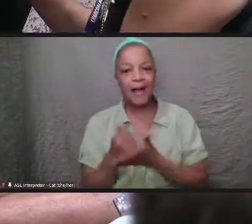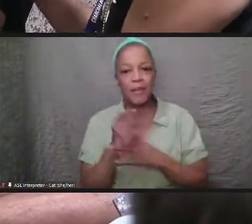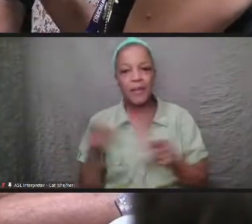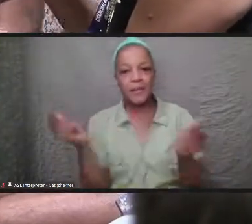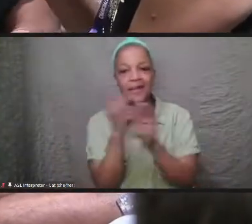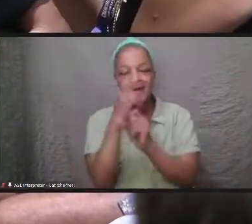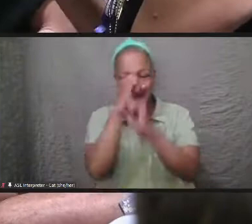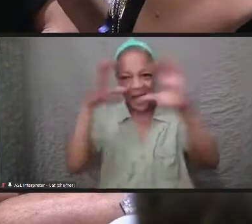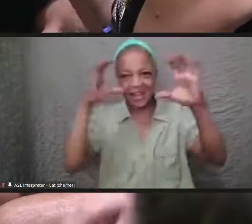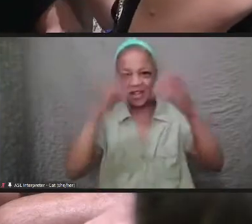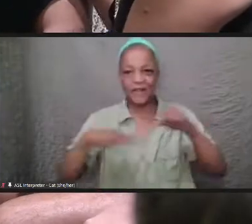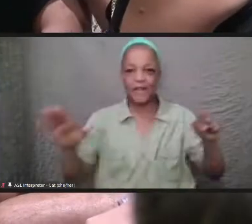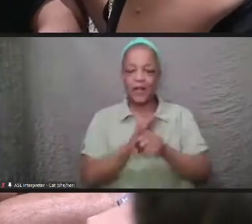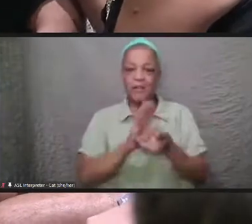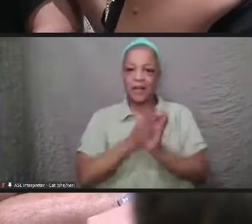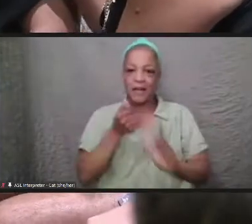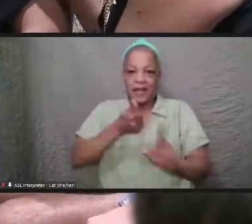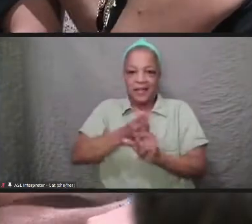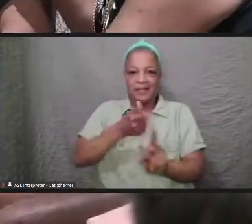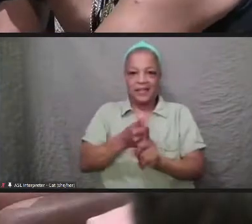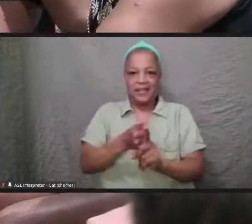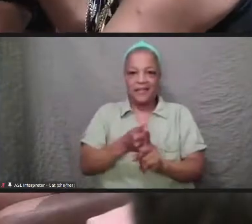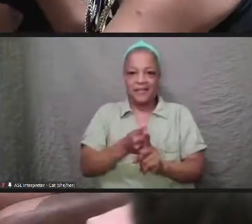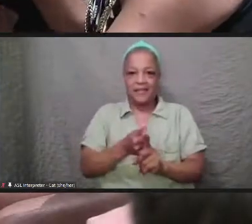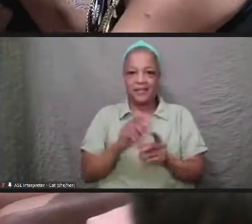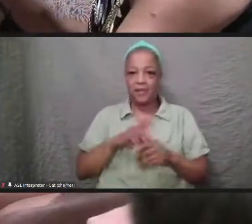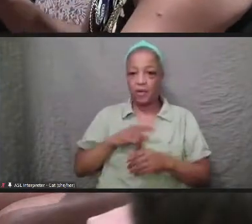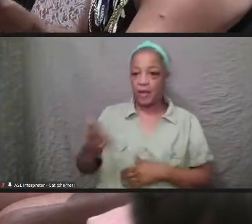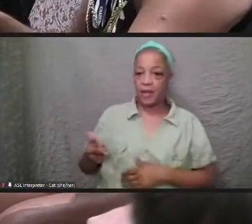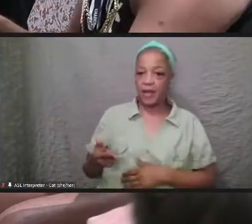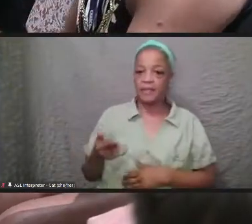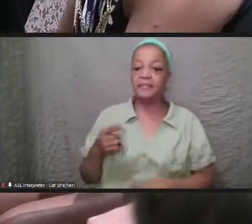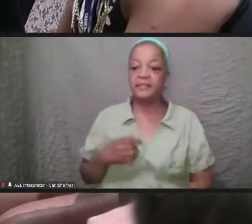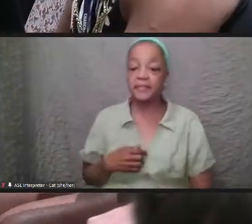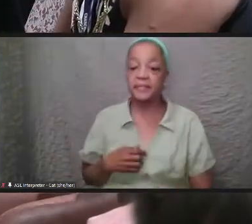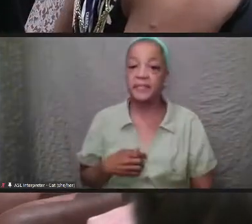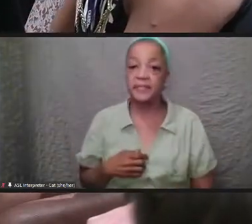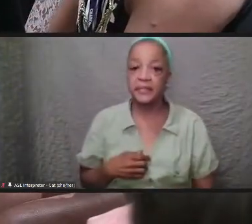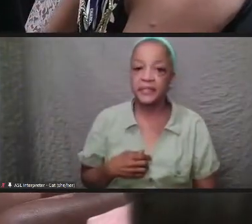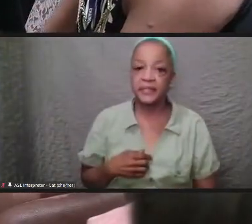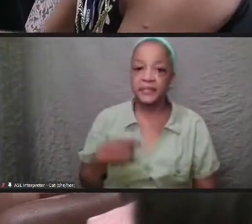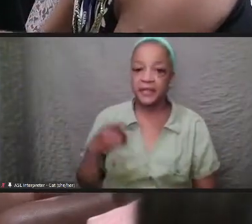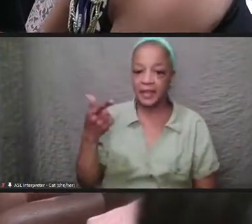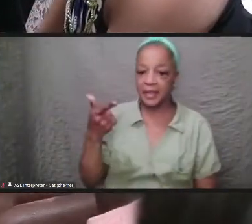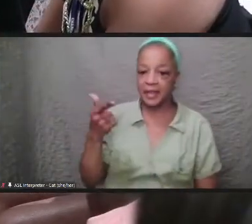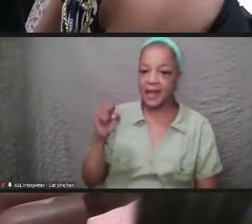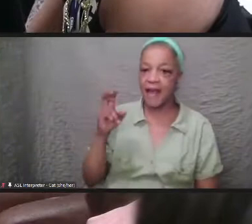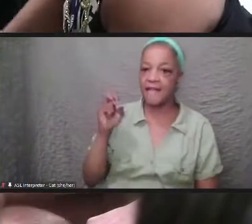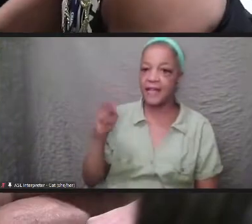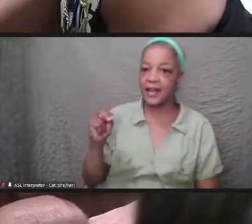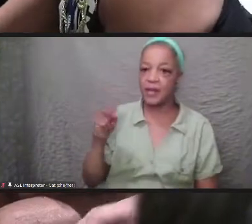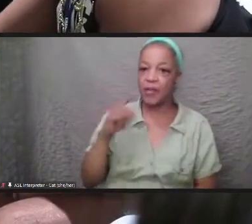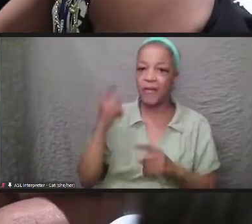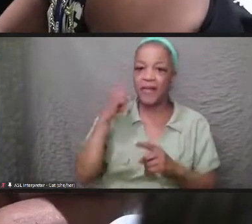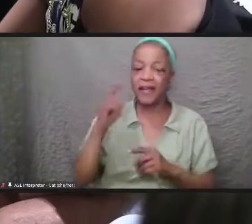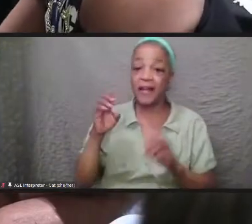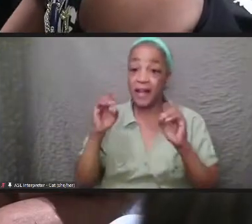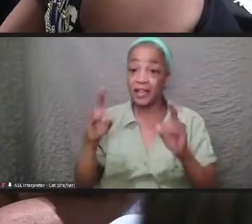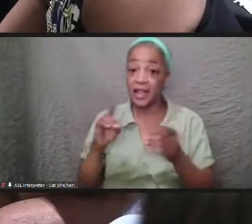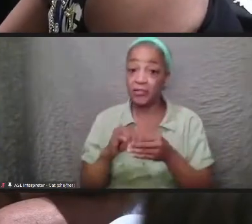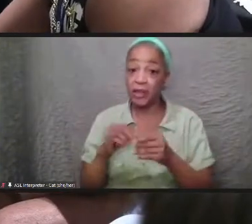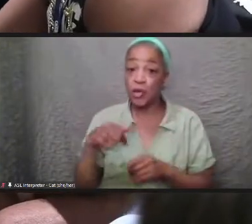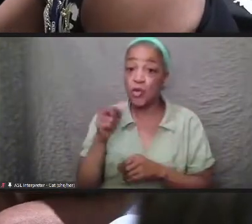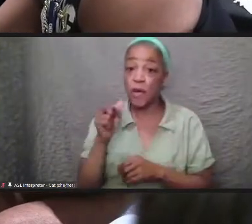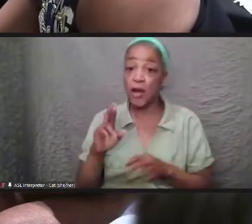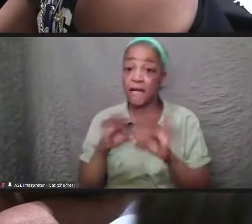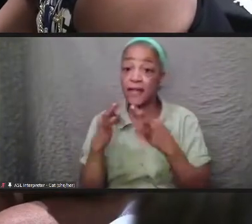of self. Go ahead. I think also when we think of education and we think of queer families, create